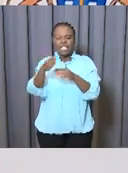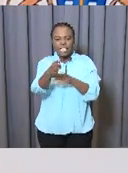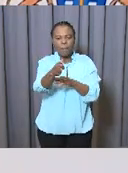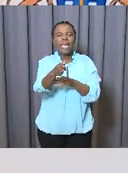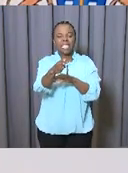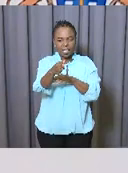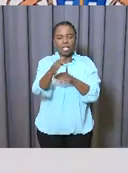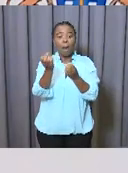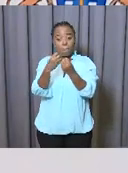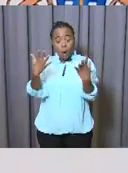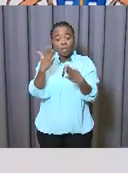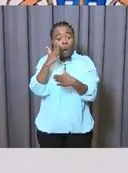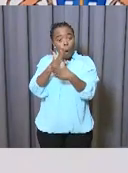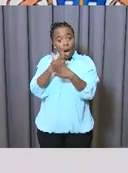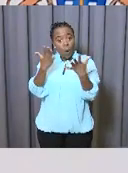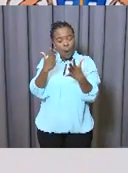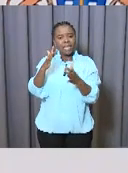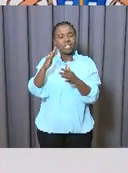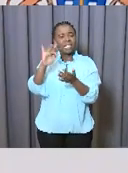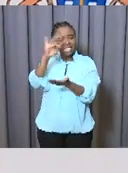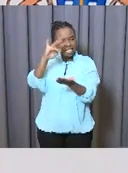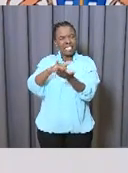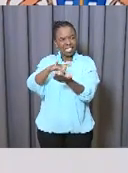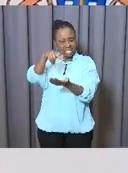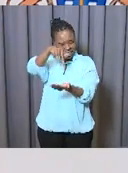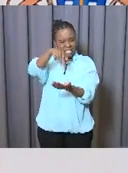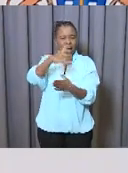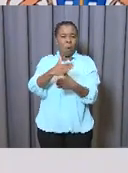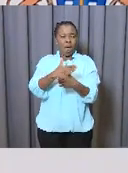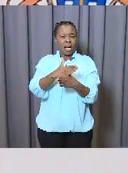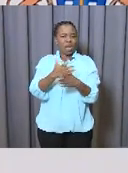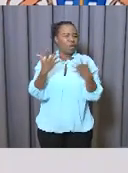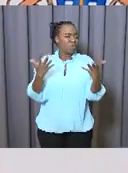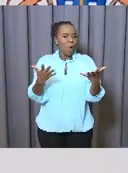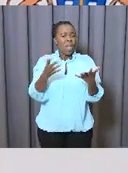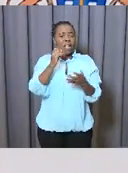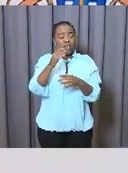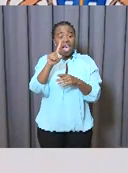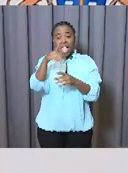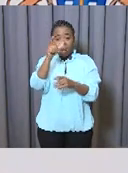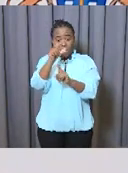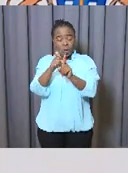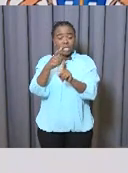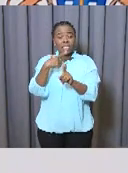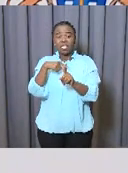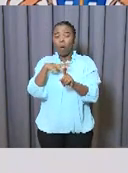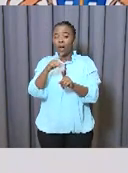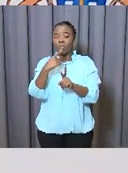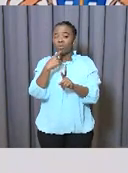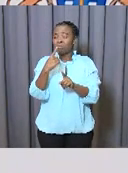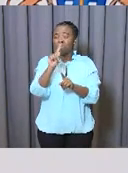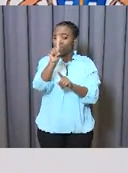them work in our city, in the core city region. So if any one of you was to ask a question, how are you going to